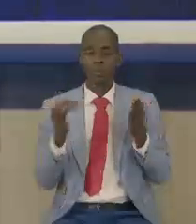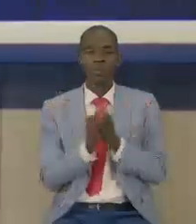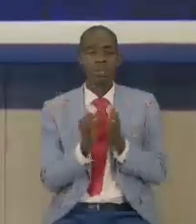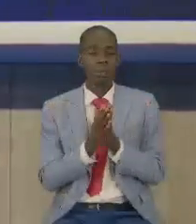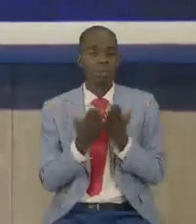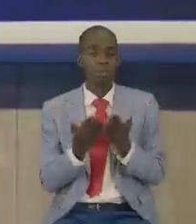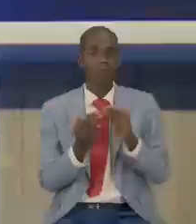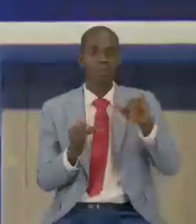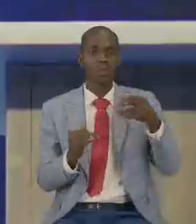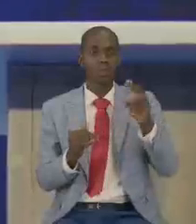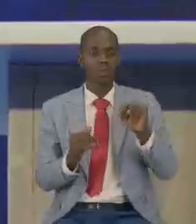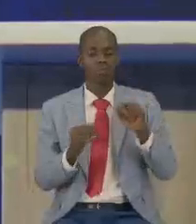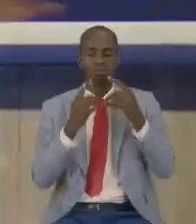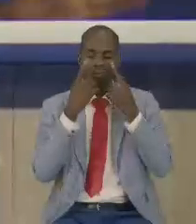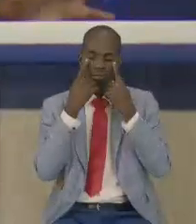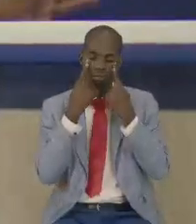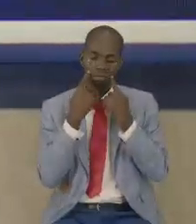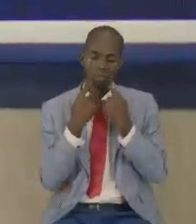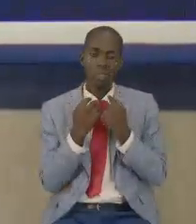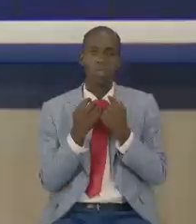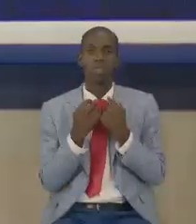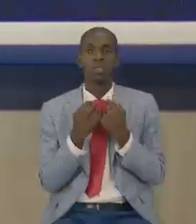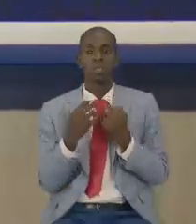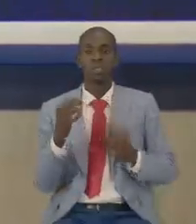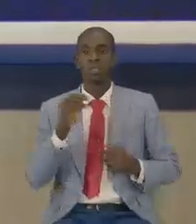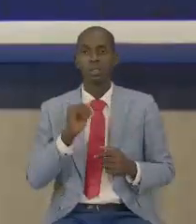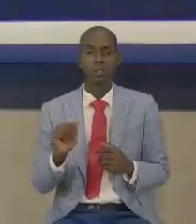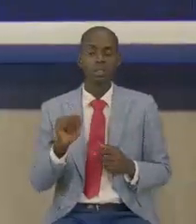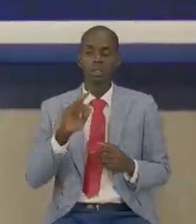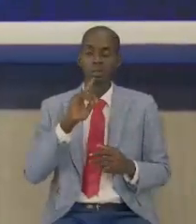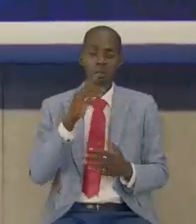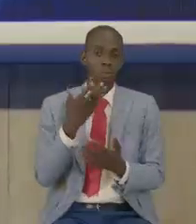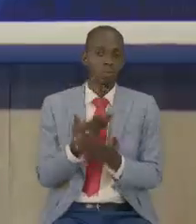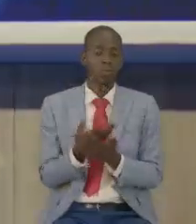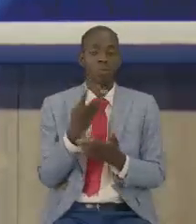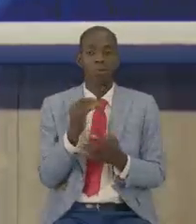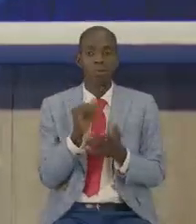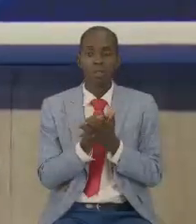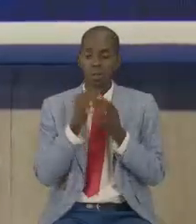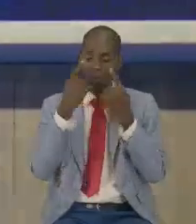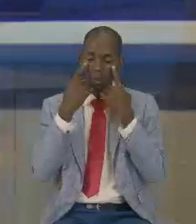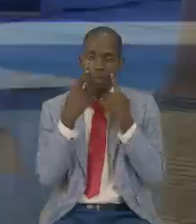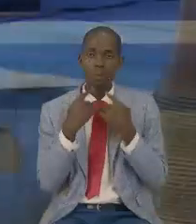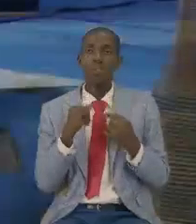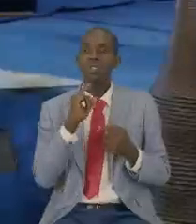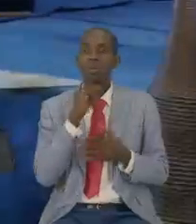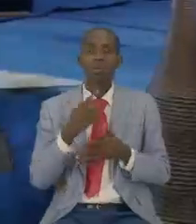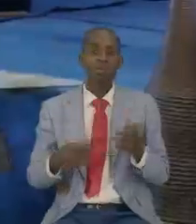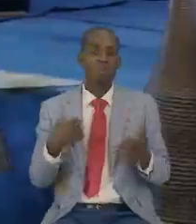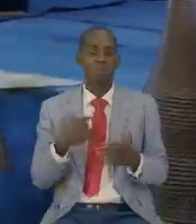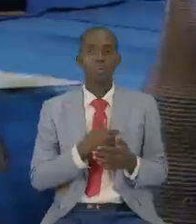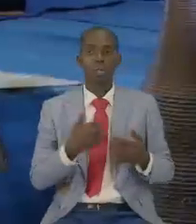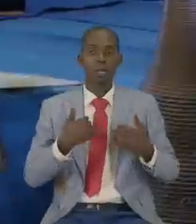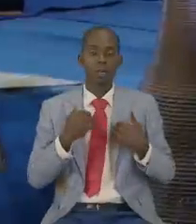of the weeping that we have all been going through. Then one of the elders saith